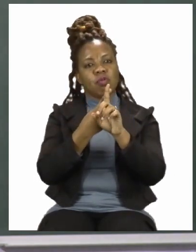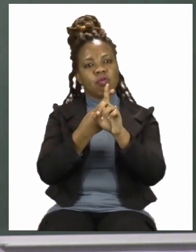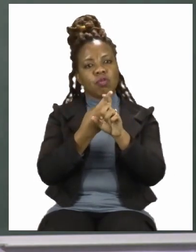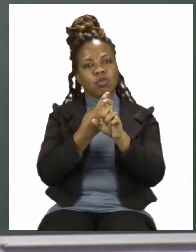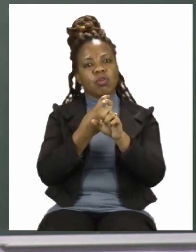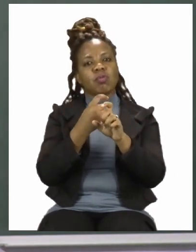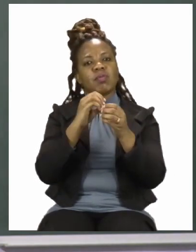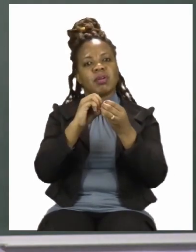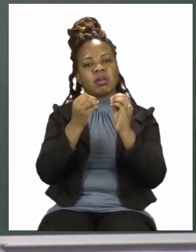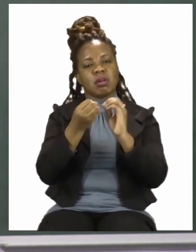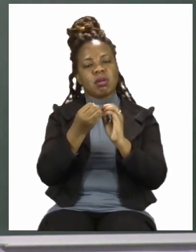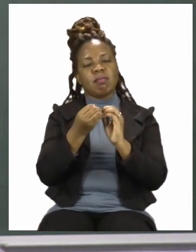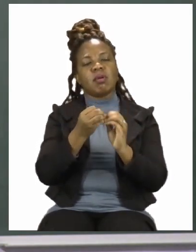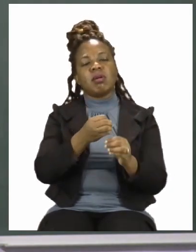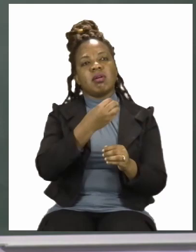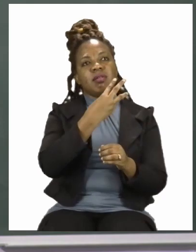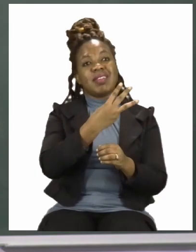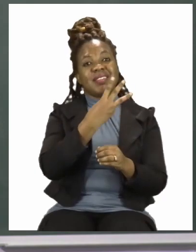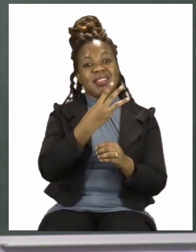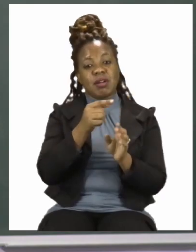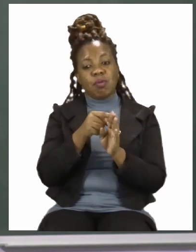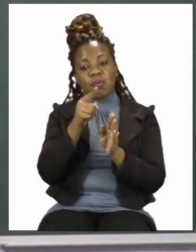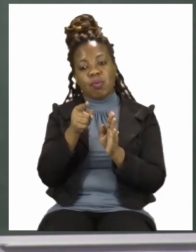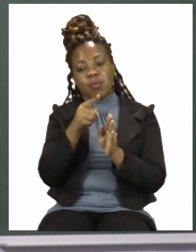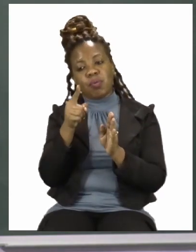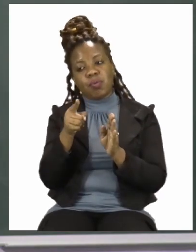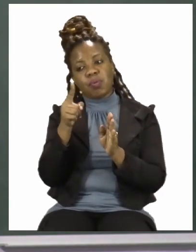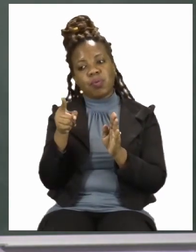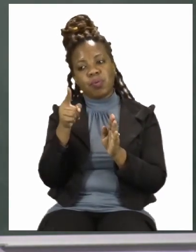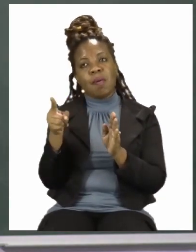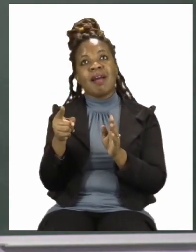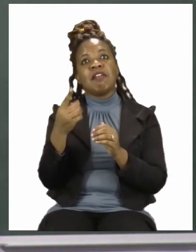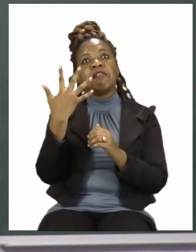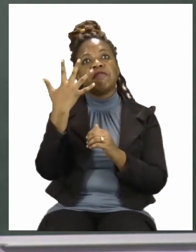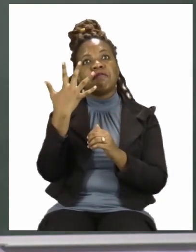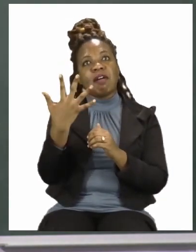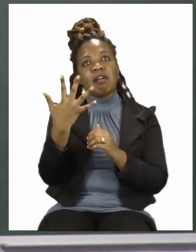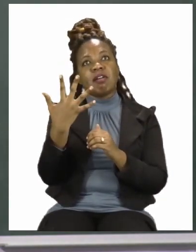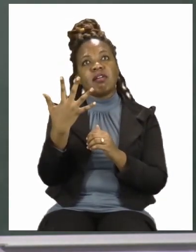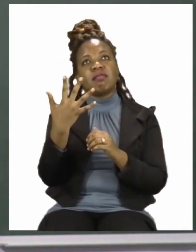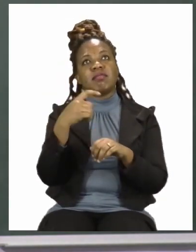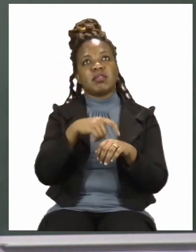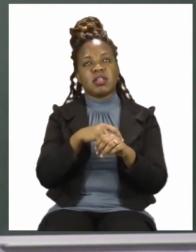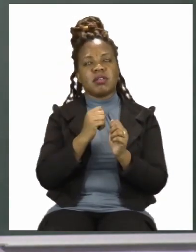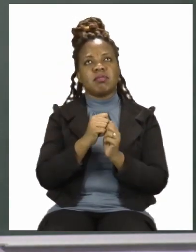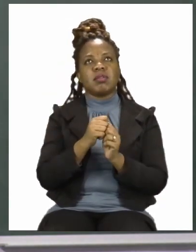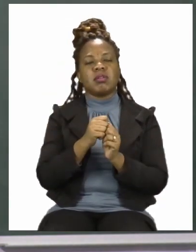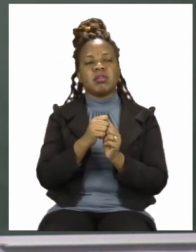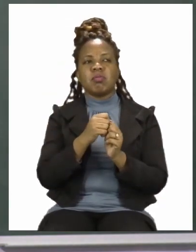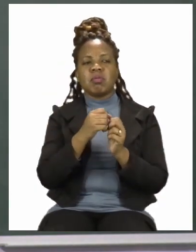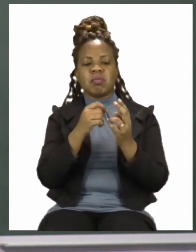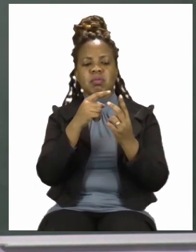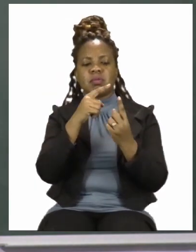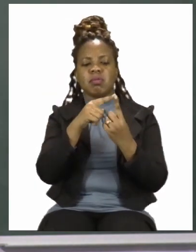33. The number after 33 is 34, so let us